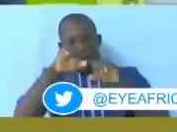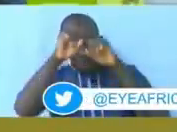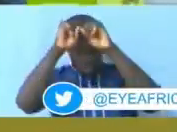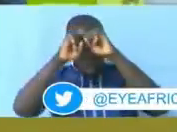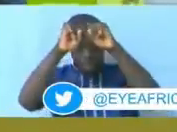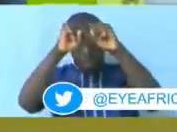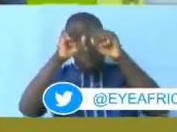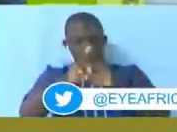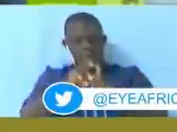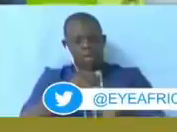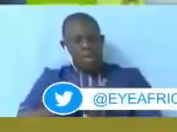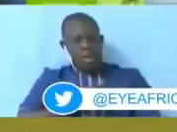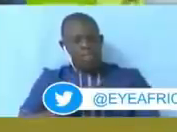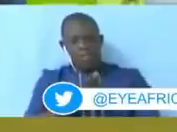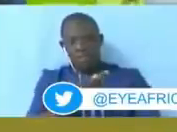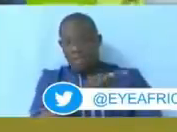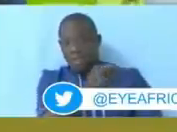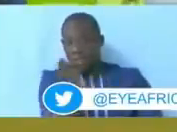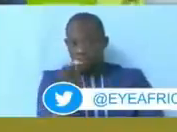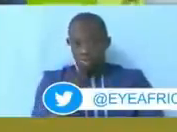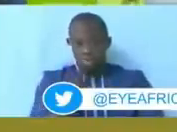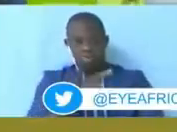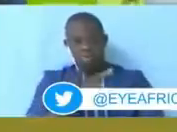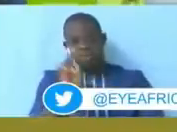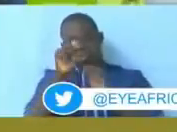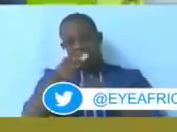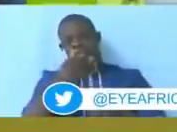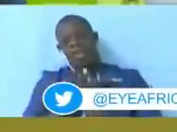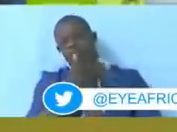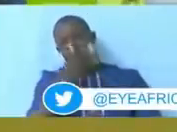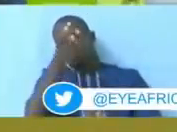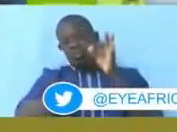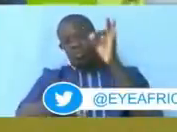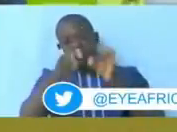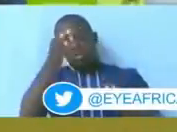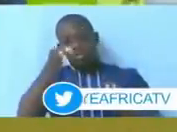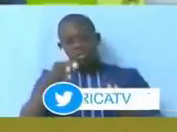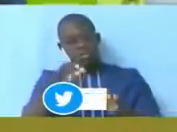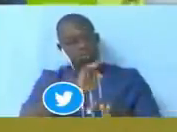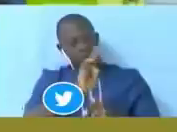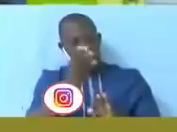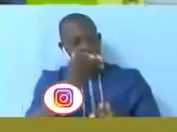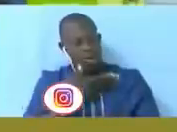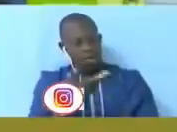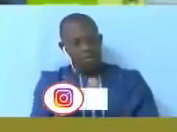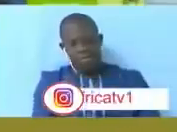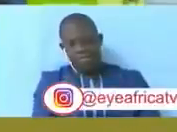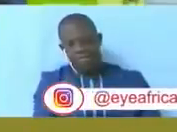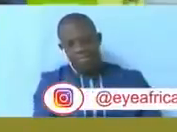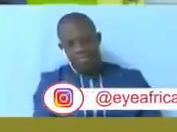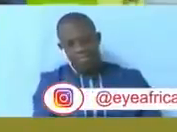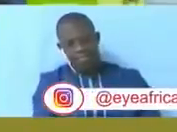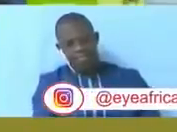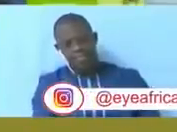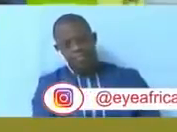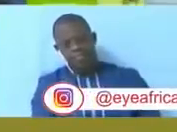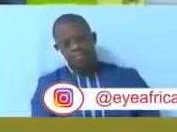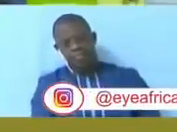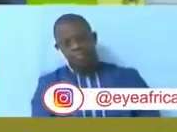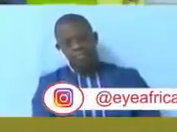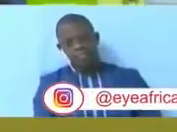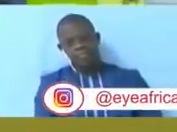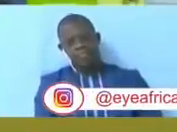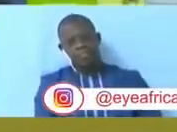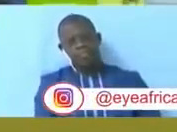the accused persons may not get justice. Nsilata, katumuna nsilandi. Anim banko kundonko la kulu katata nyola bake